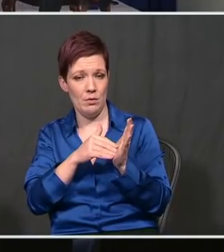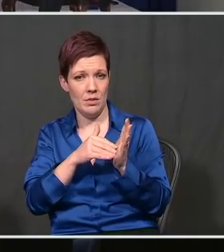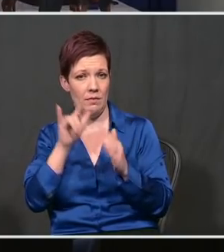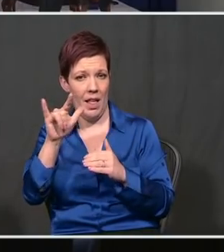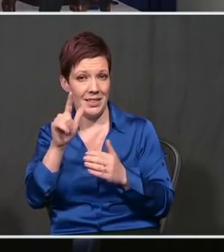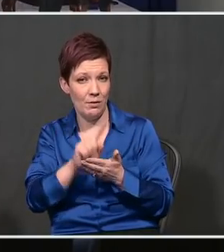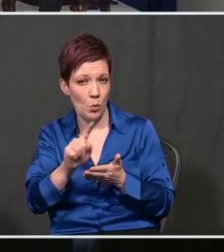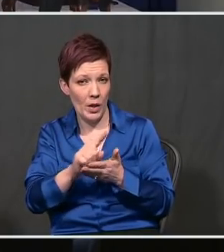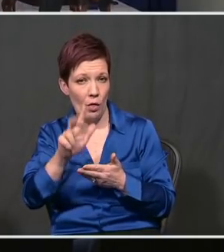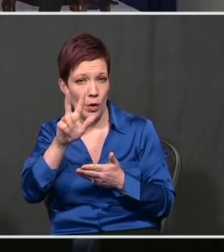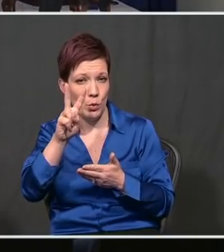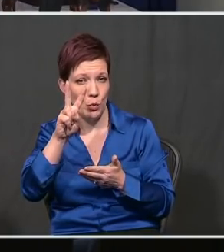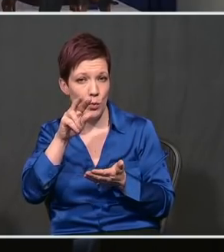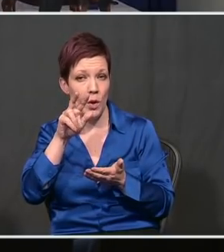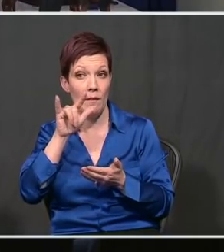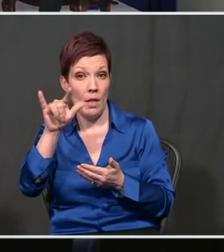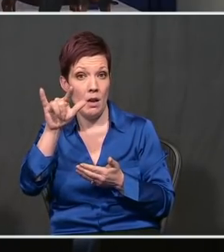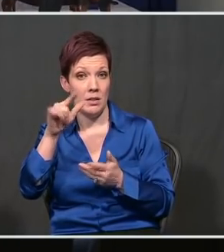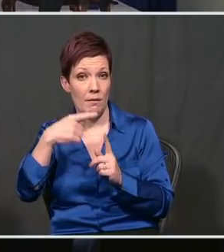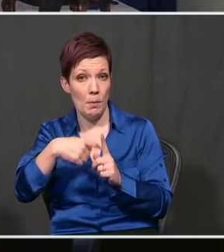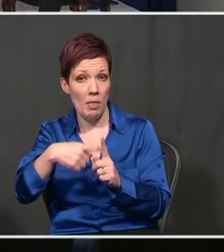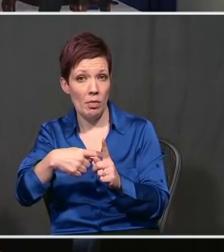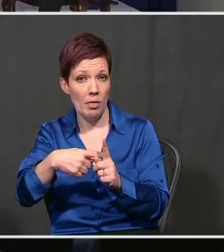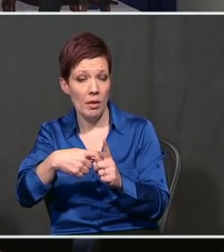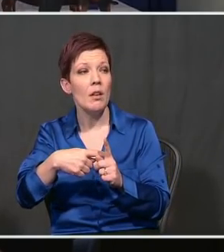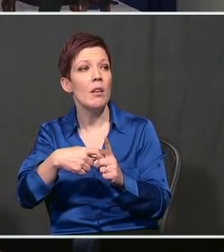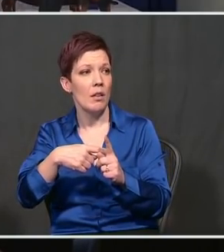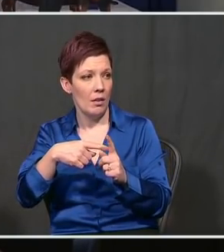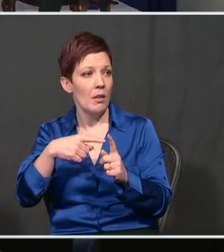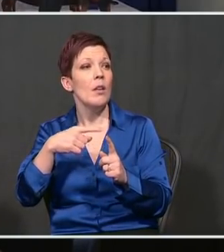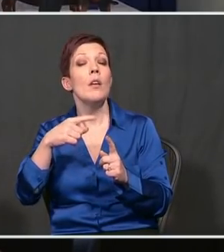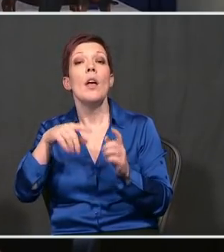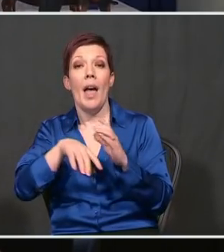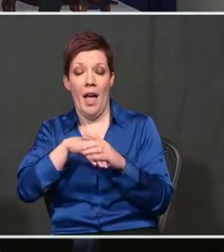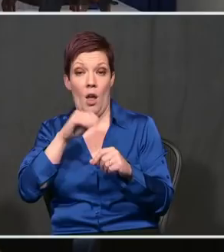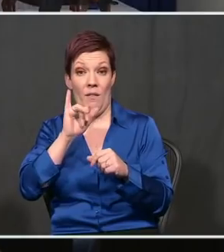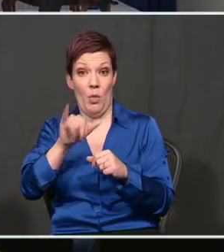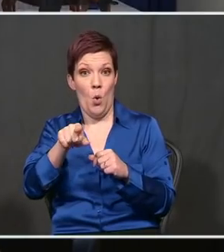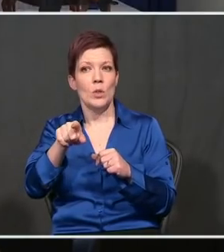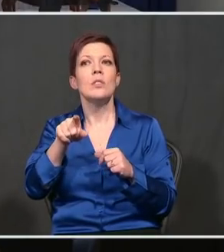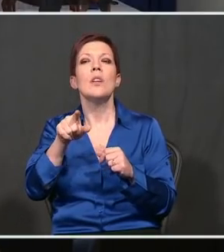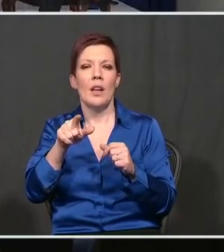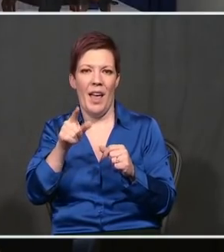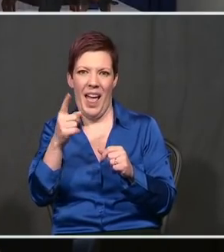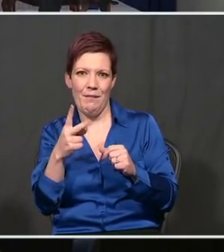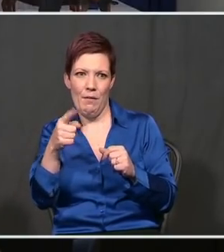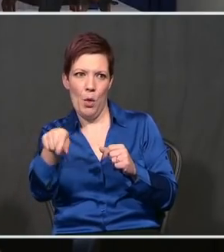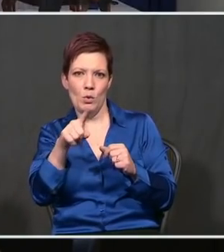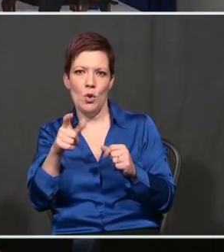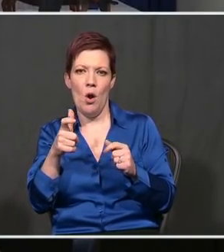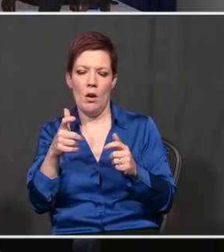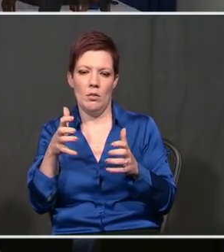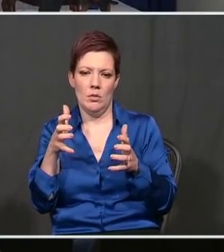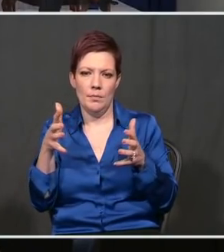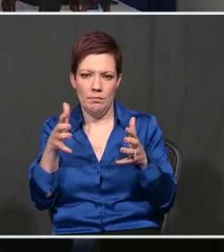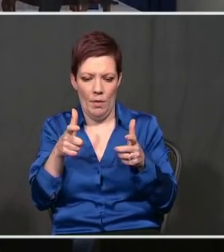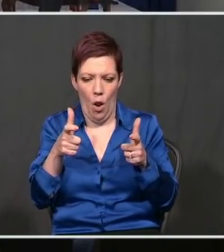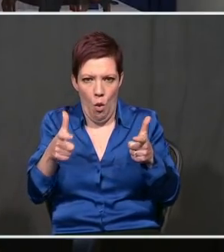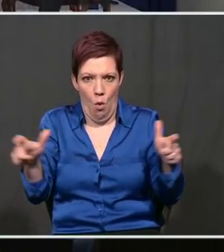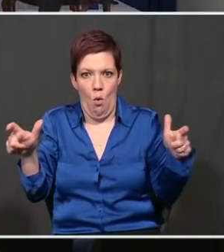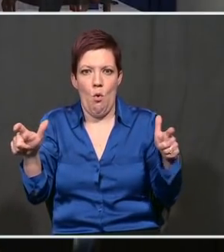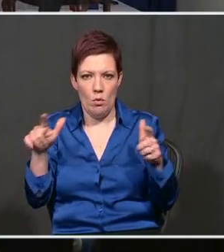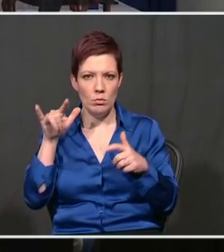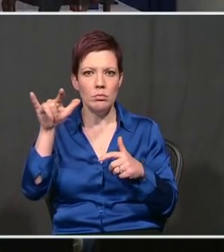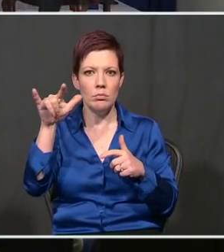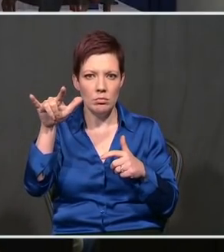week, 32,000 flights a month. Of those, half of those are wide-body aircraft. So if we dedicated our network to it, we could deliver